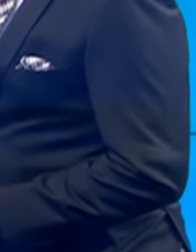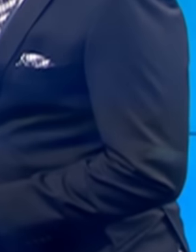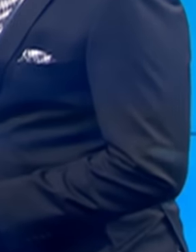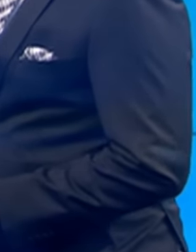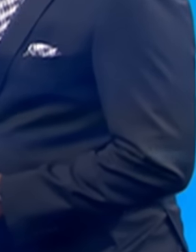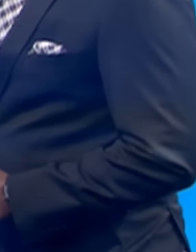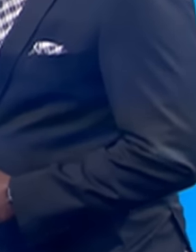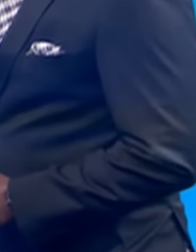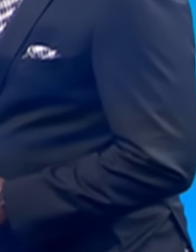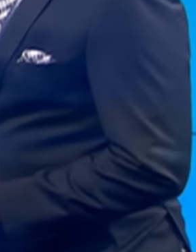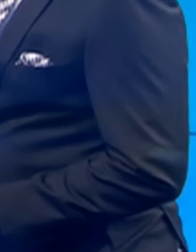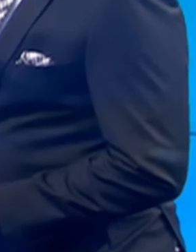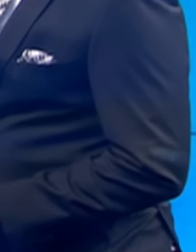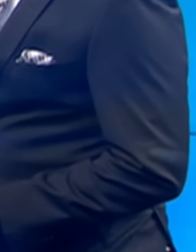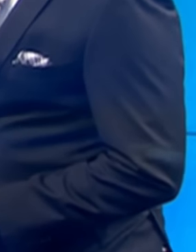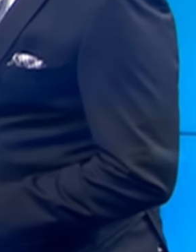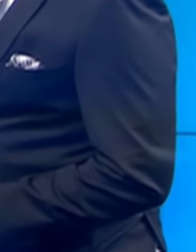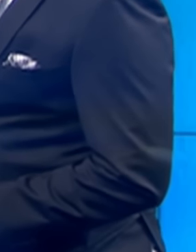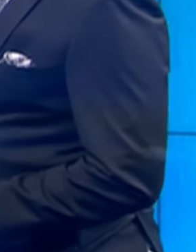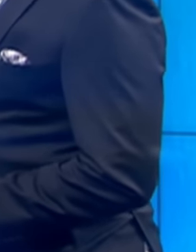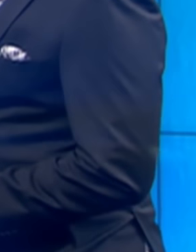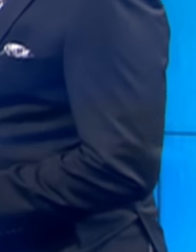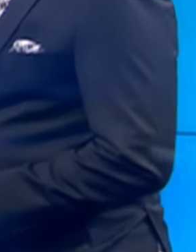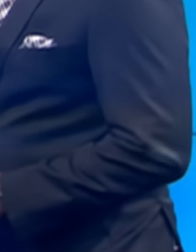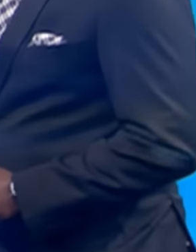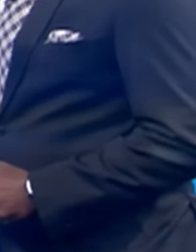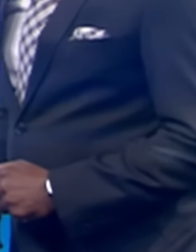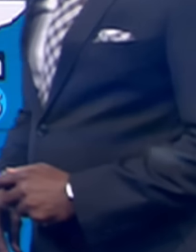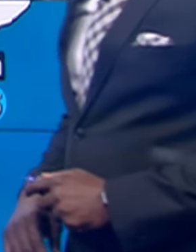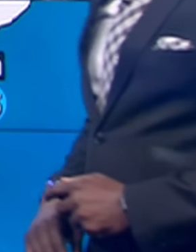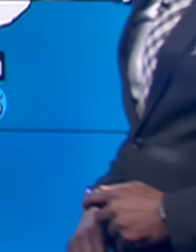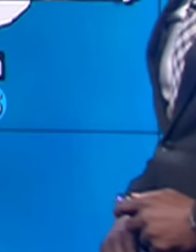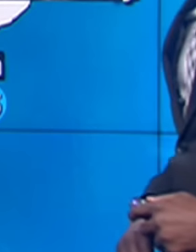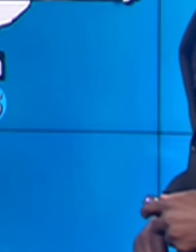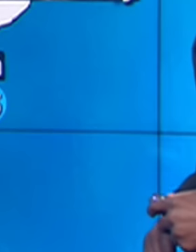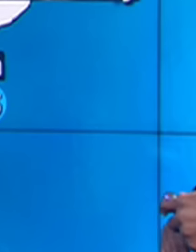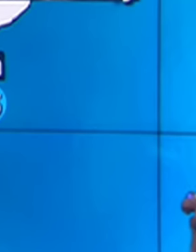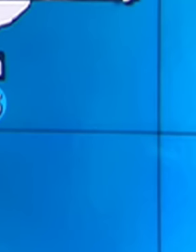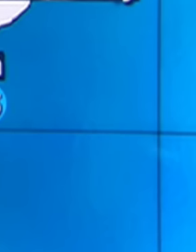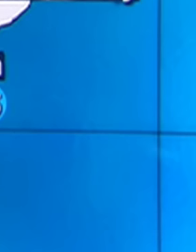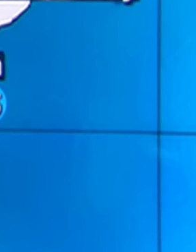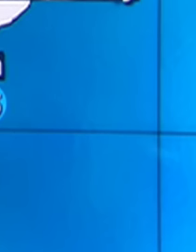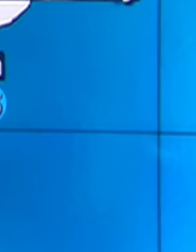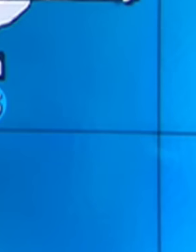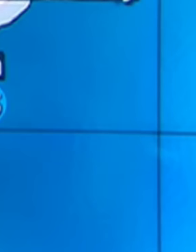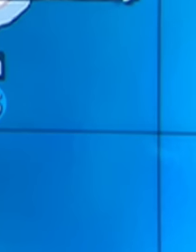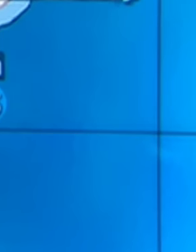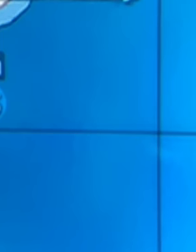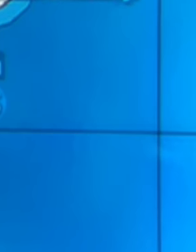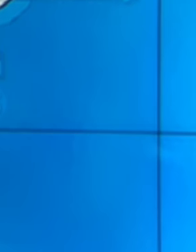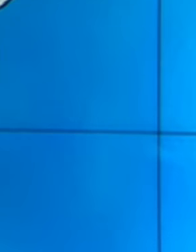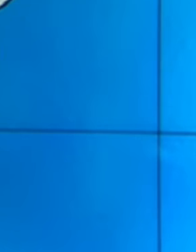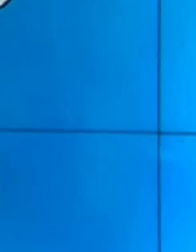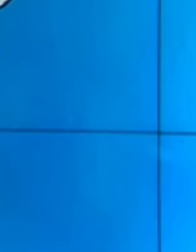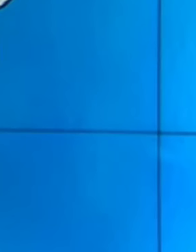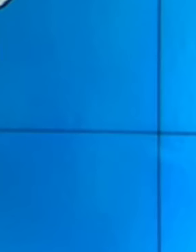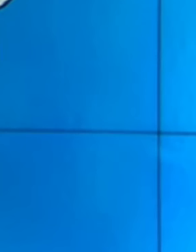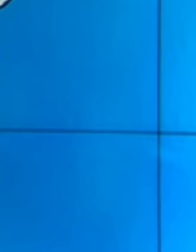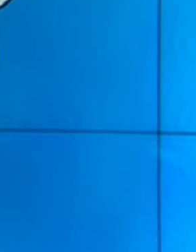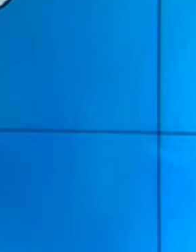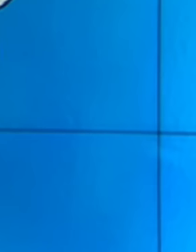khatikana ka boholong ba Freestata empa re shebile hona ka Upington o tla ka mafikeng e tla be fela pula tse hlakileng bole bana ha o pela se lebetseng ba borela plipi